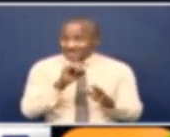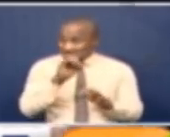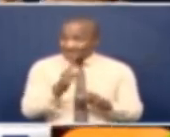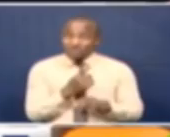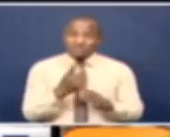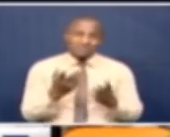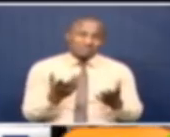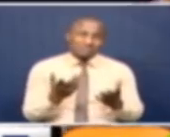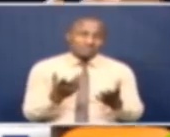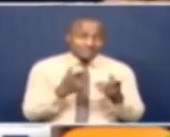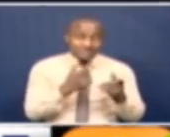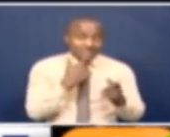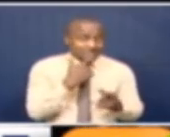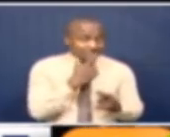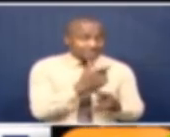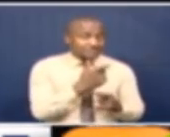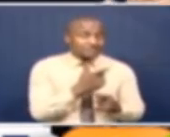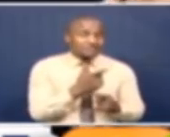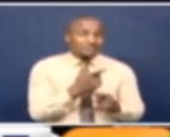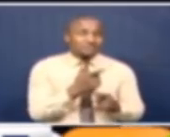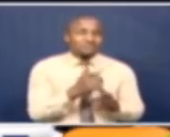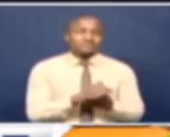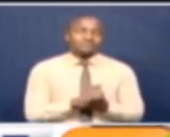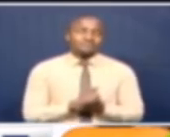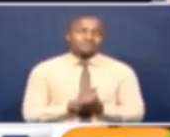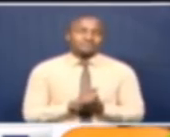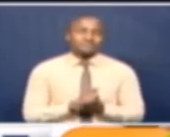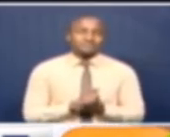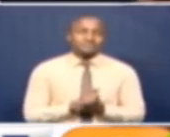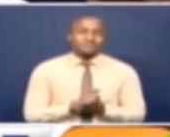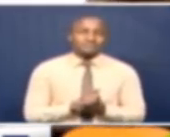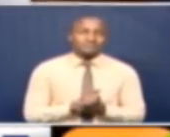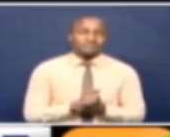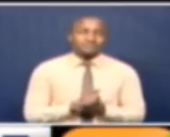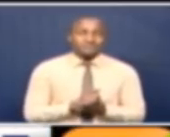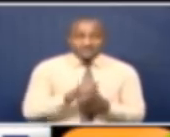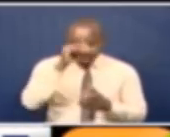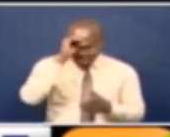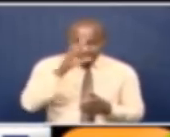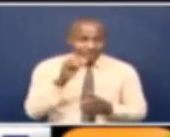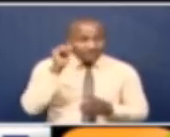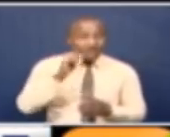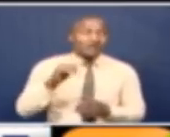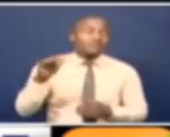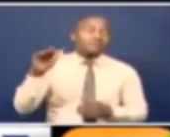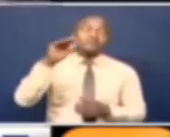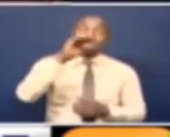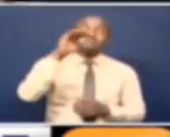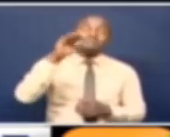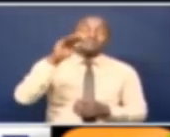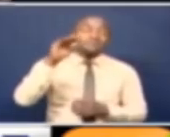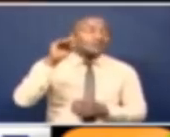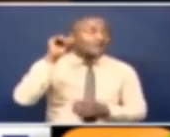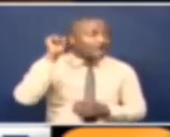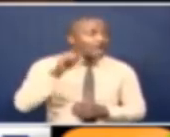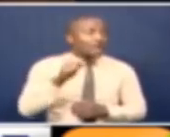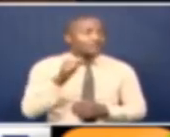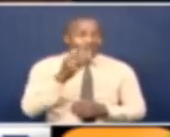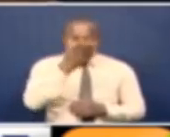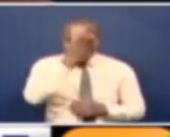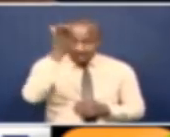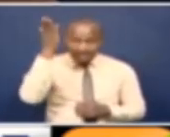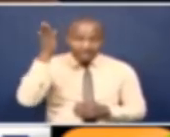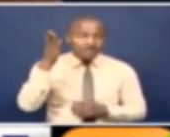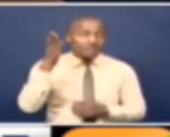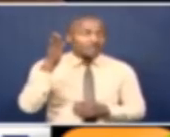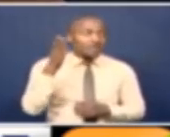So that tells you, who's that the governor? One thing. The governor can be up here on his, it can be called up there. Do you know